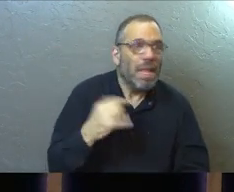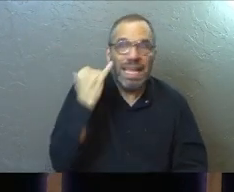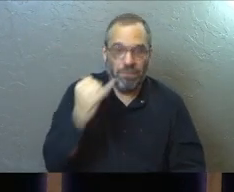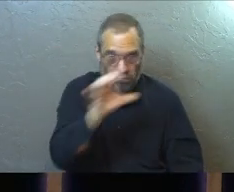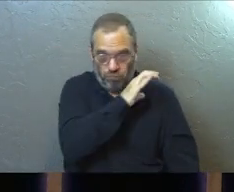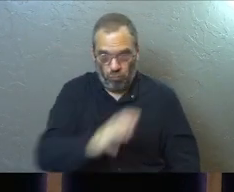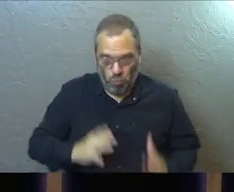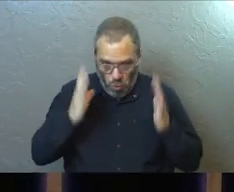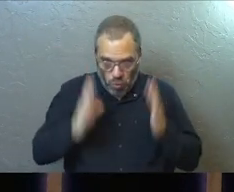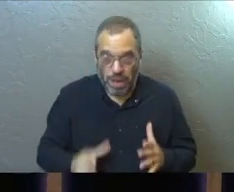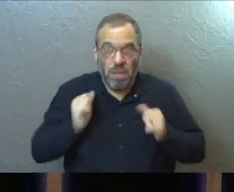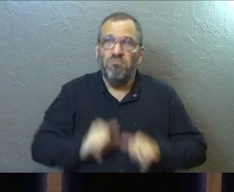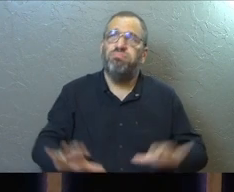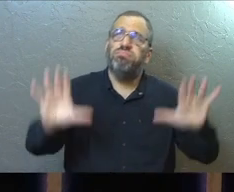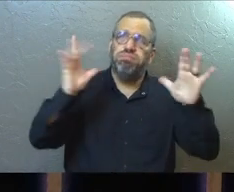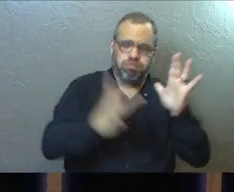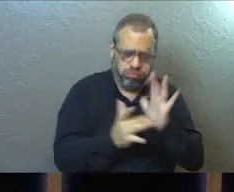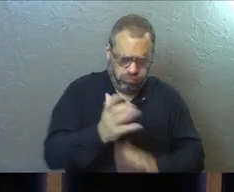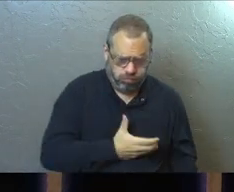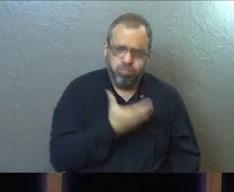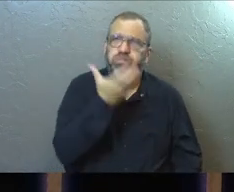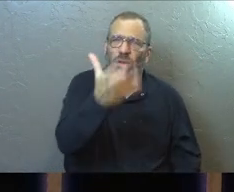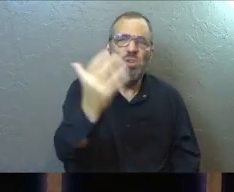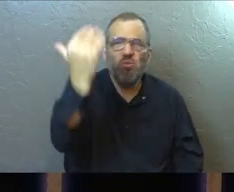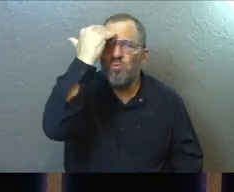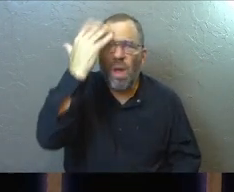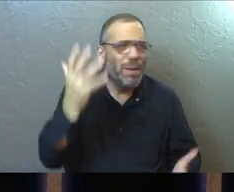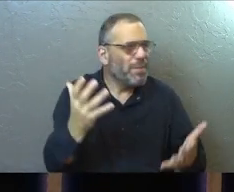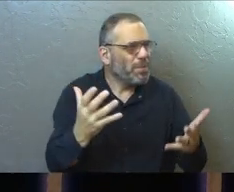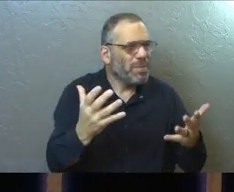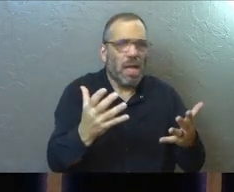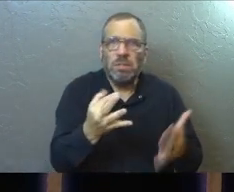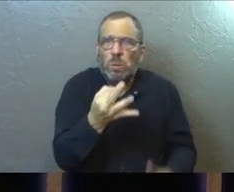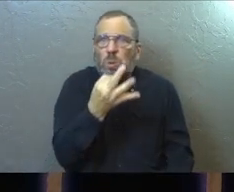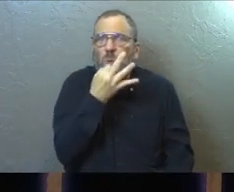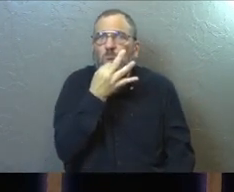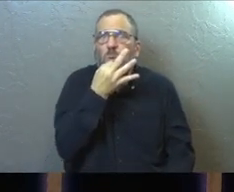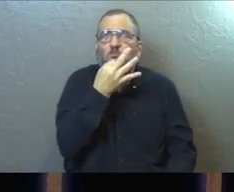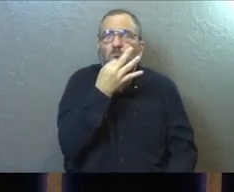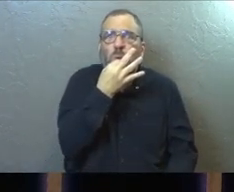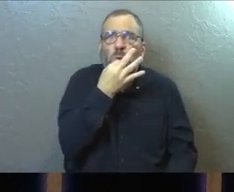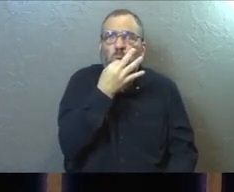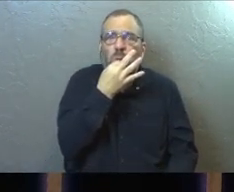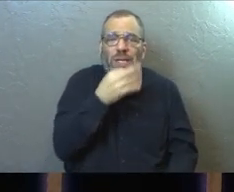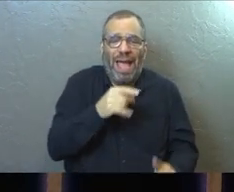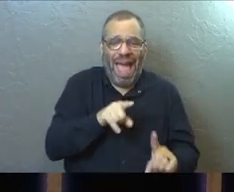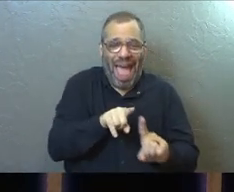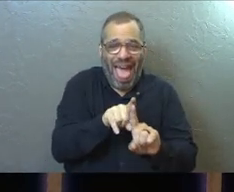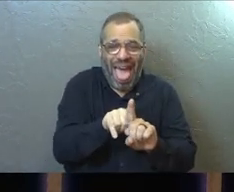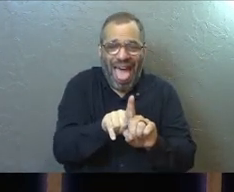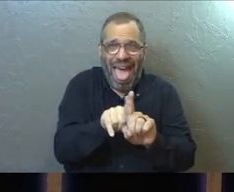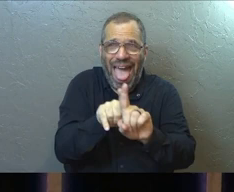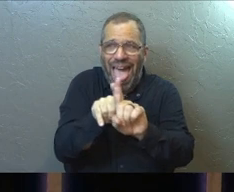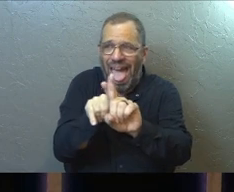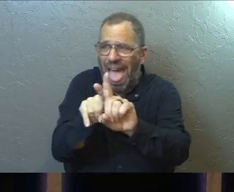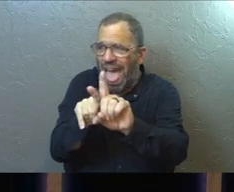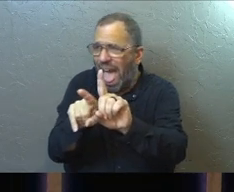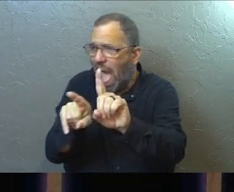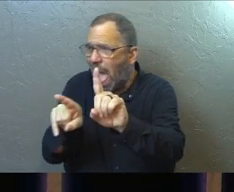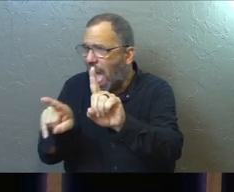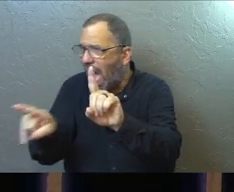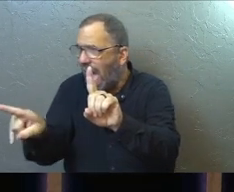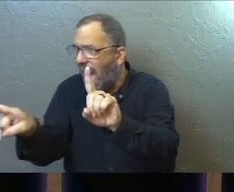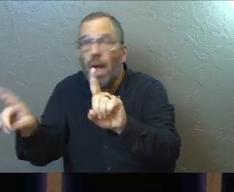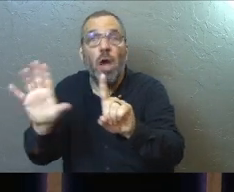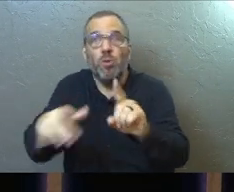if we're a Christian, even if you've surrendered your life to Jesus Christ, you know it doesn't take you long before you're prone to wonder,